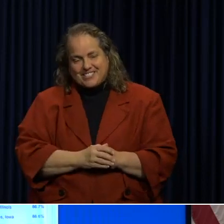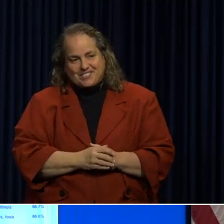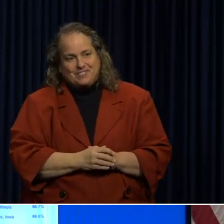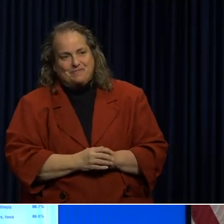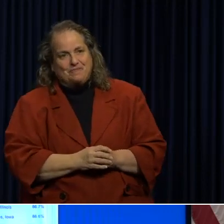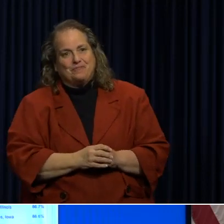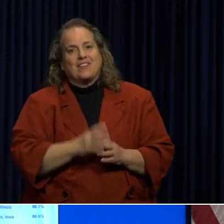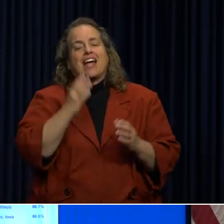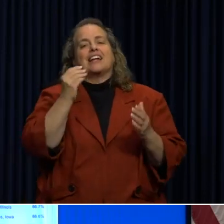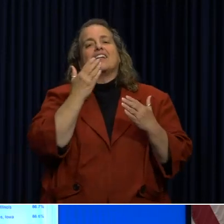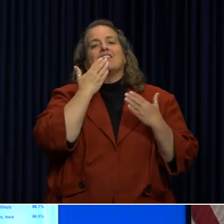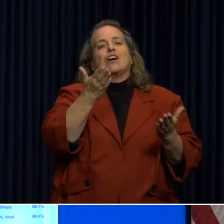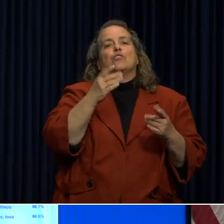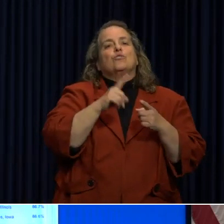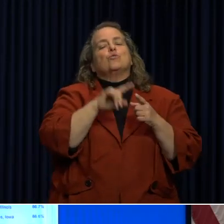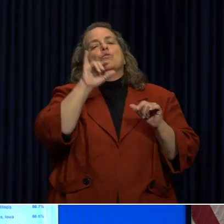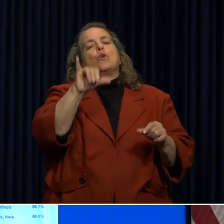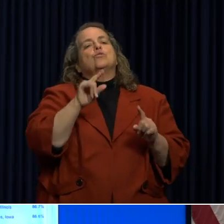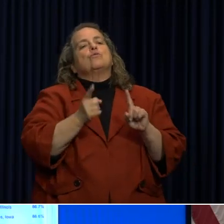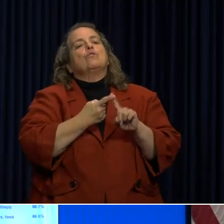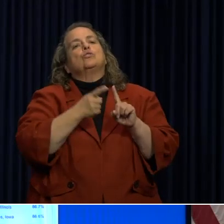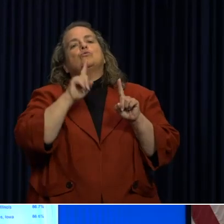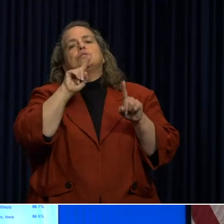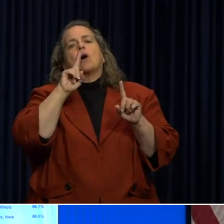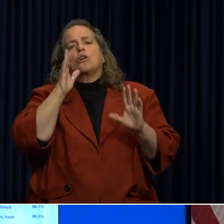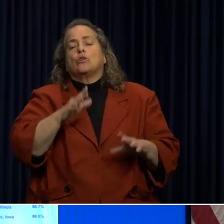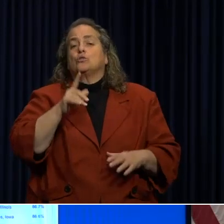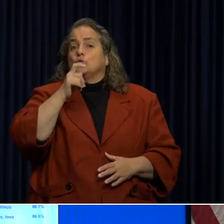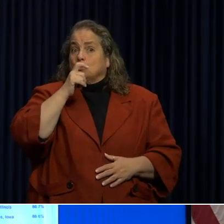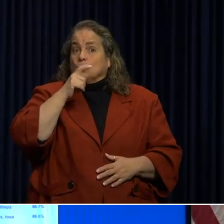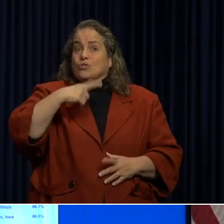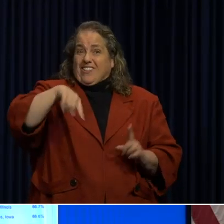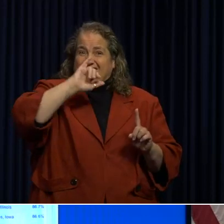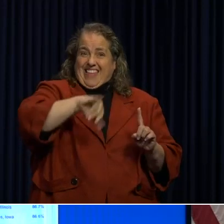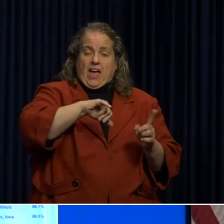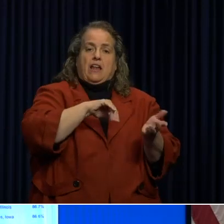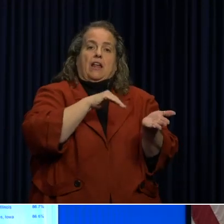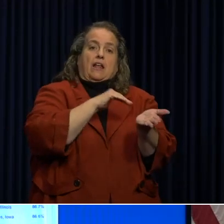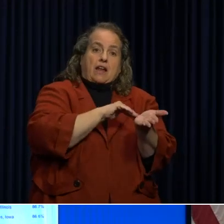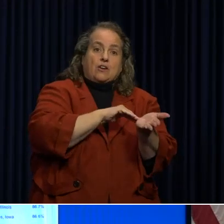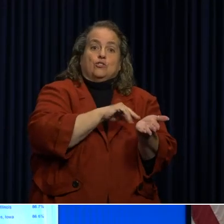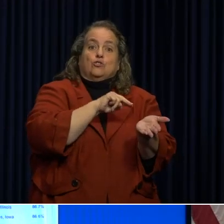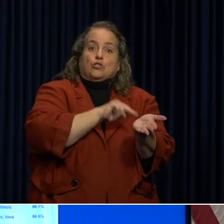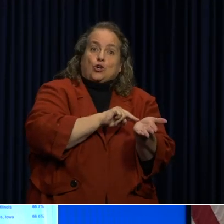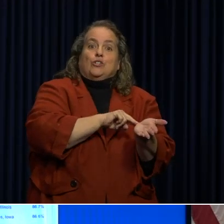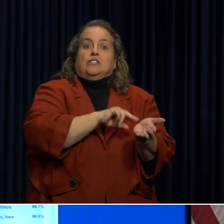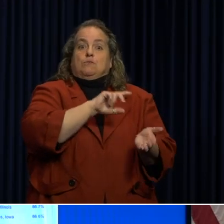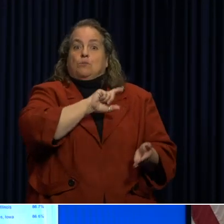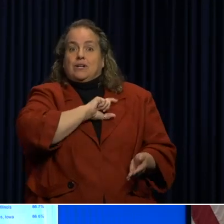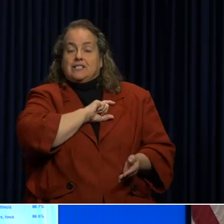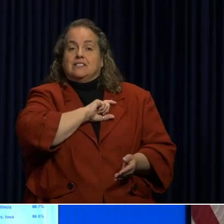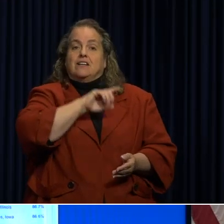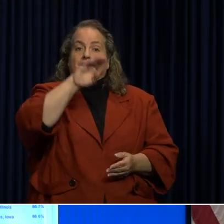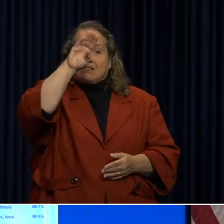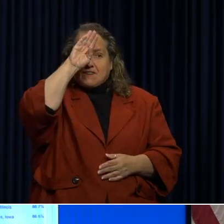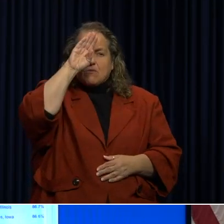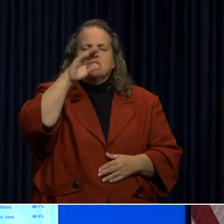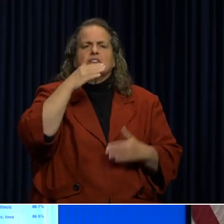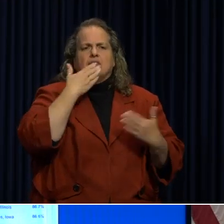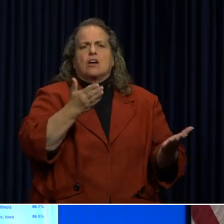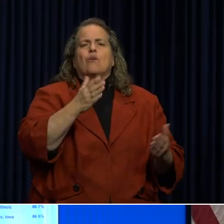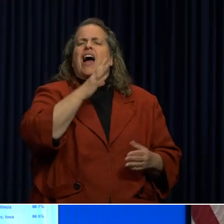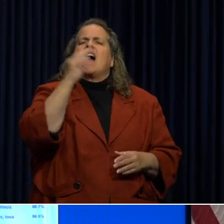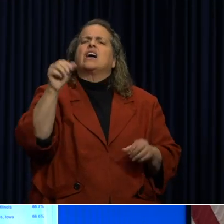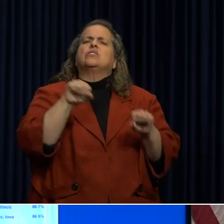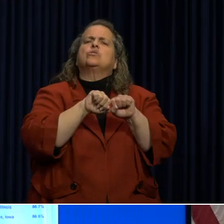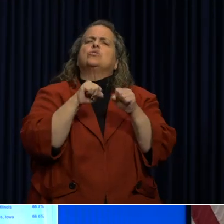firefighters. And thank you to those first responders and all of the others that are out there. Also, thank you to our social